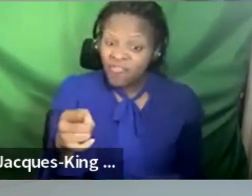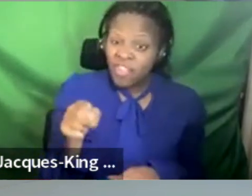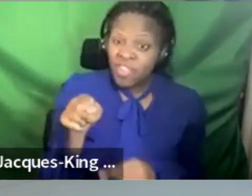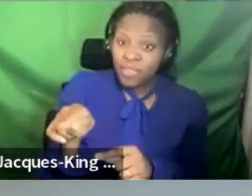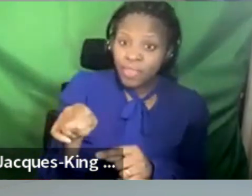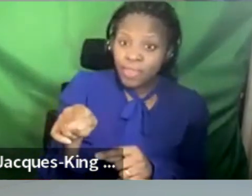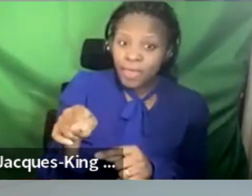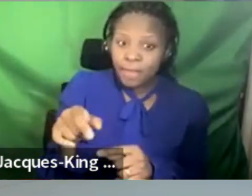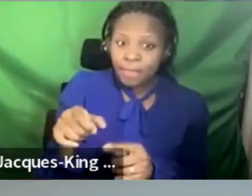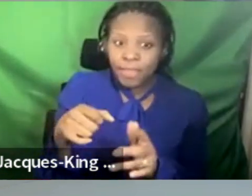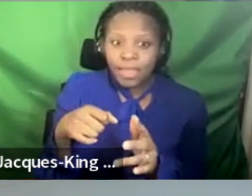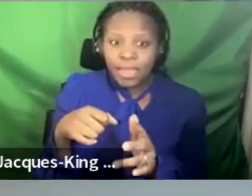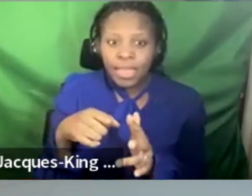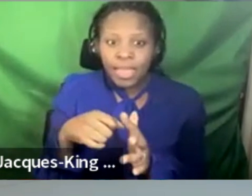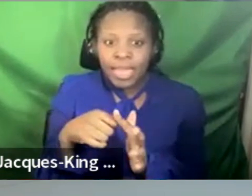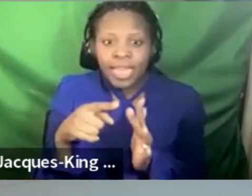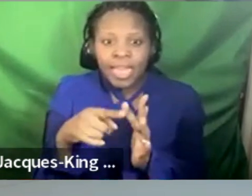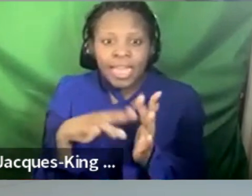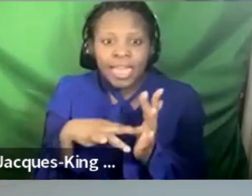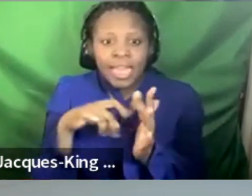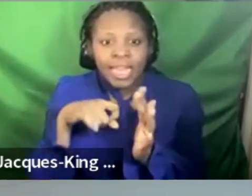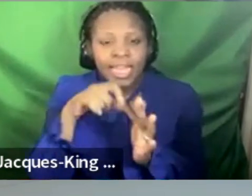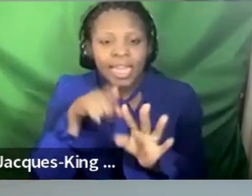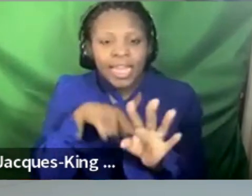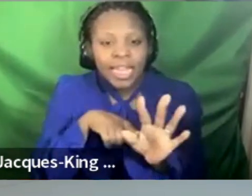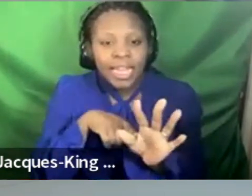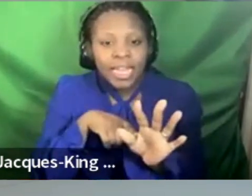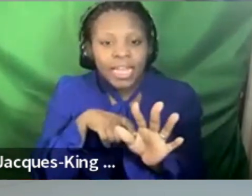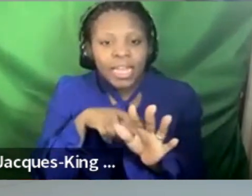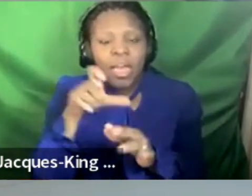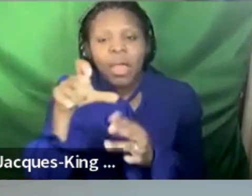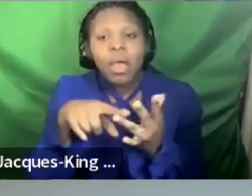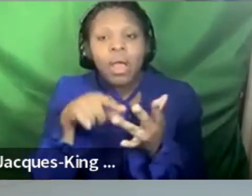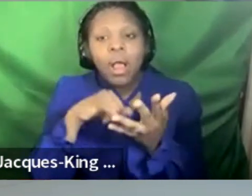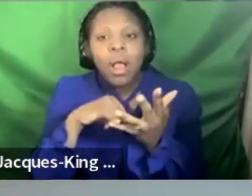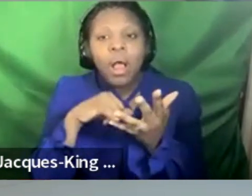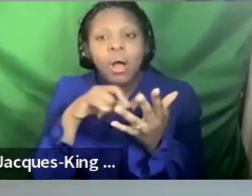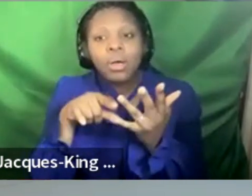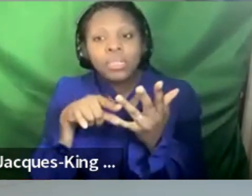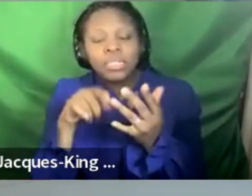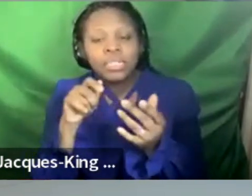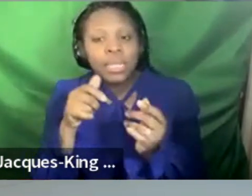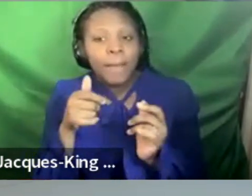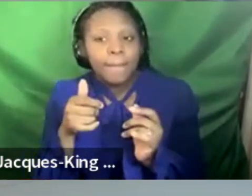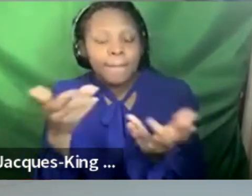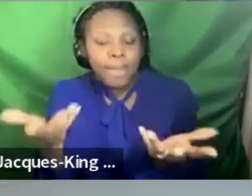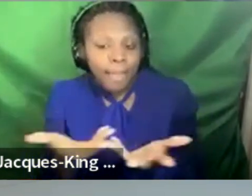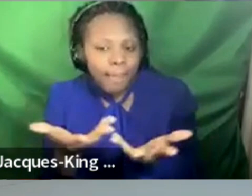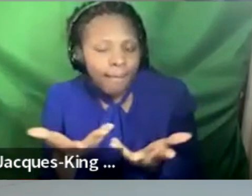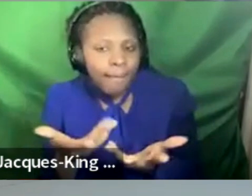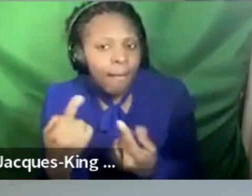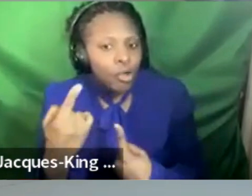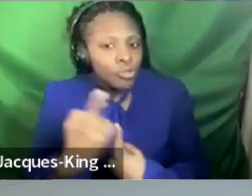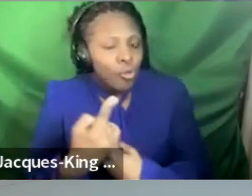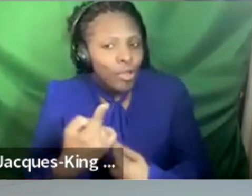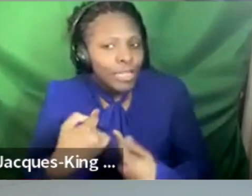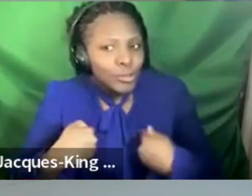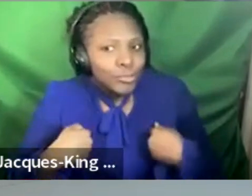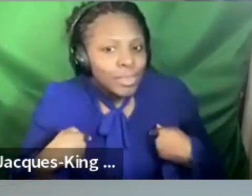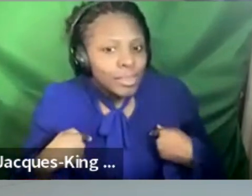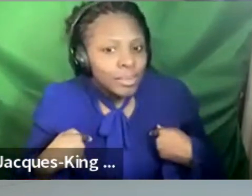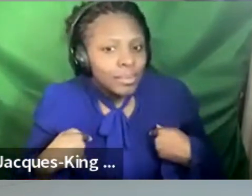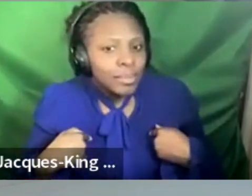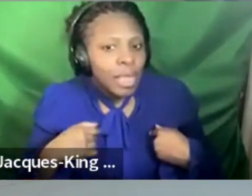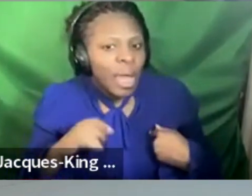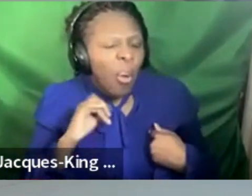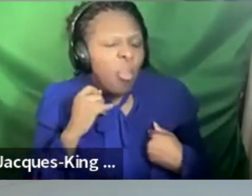right? Is this for him kinky cosplay? Is this, you know what I mean? Is this, oh, I think she's